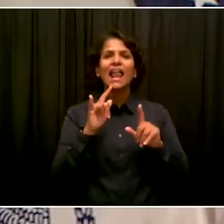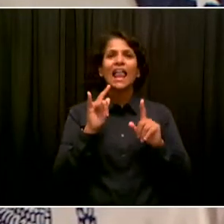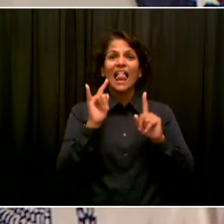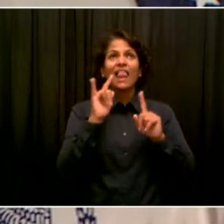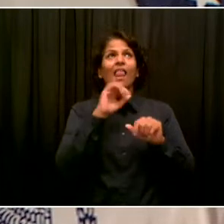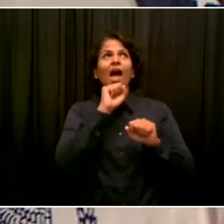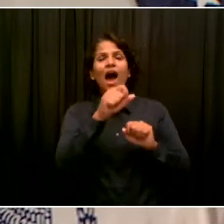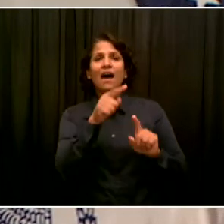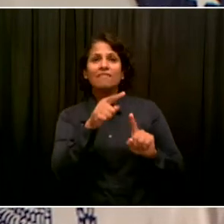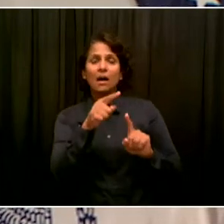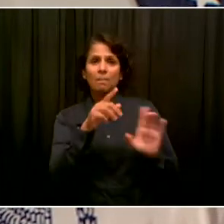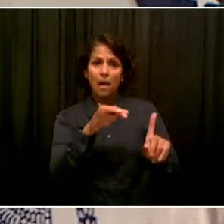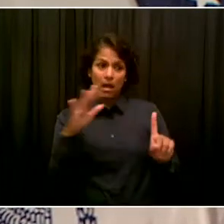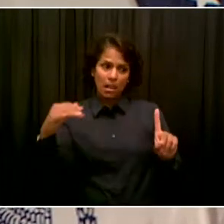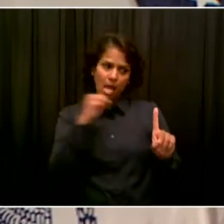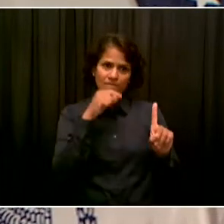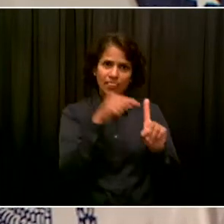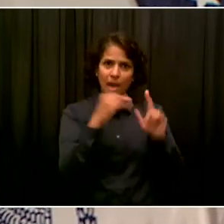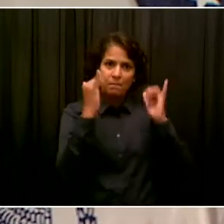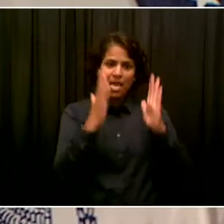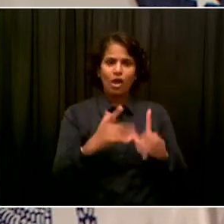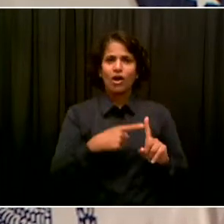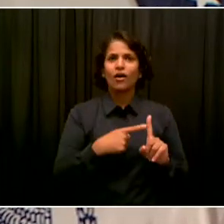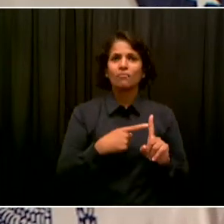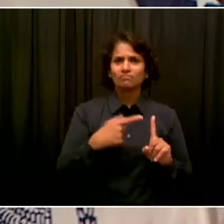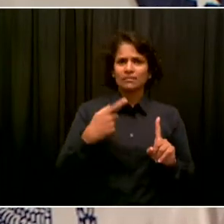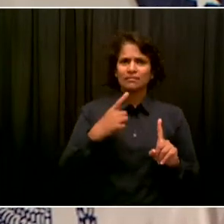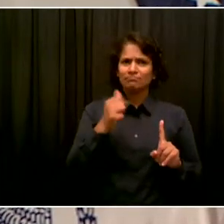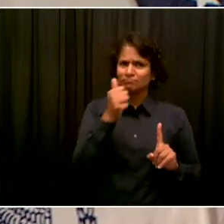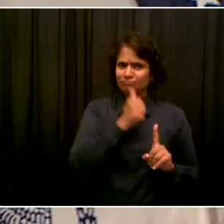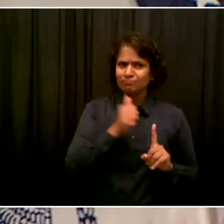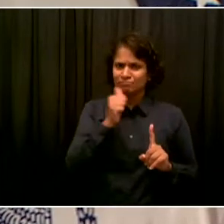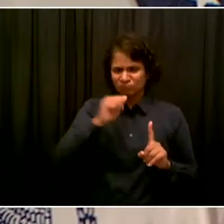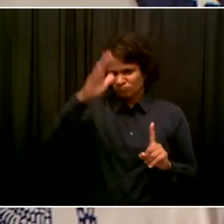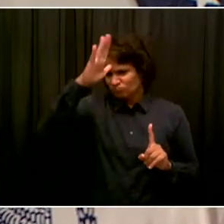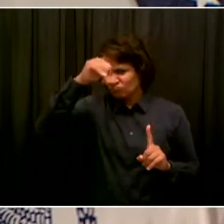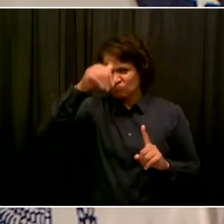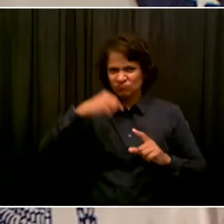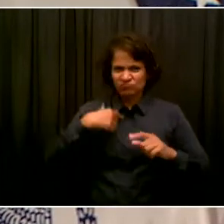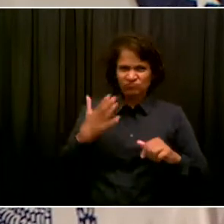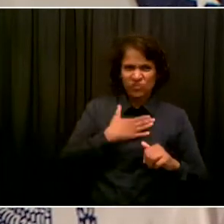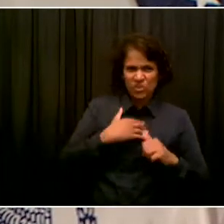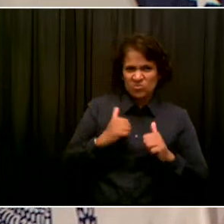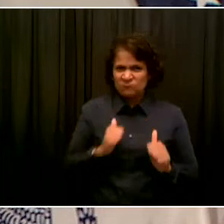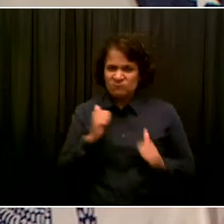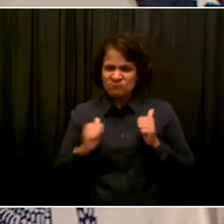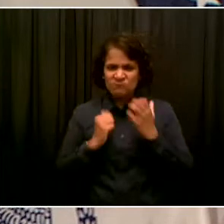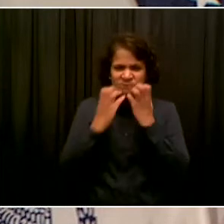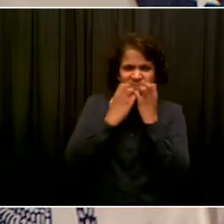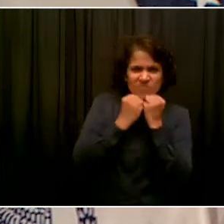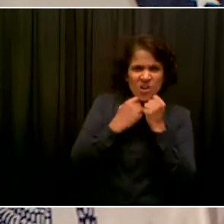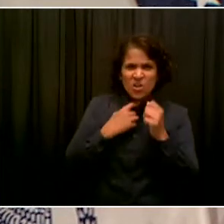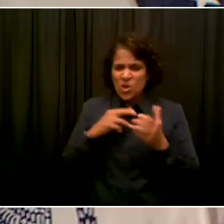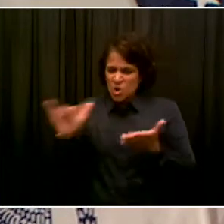passion. He exemplifies everything good about this city, and he cares about the city and the young people, and that's why he is getting involved